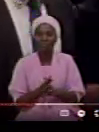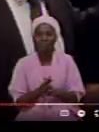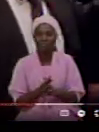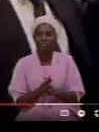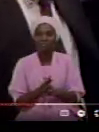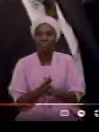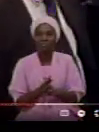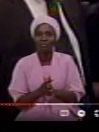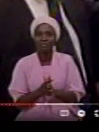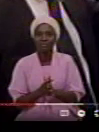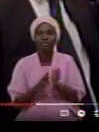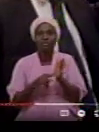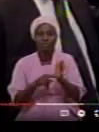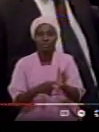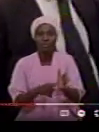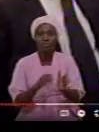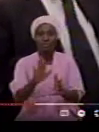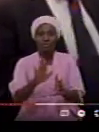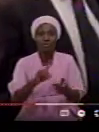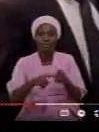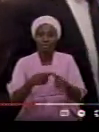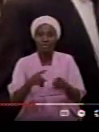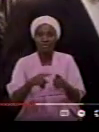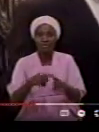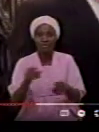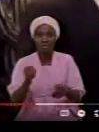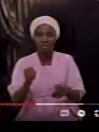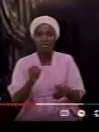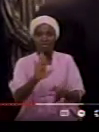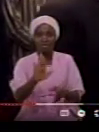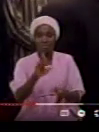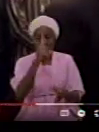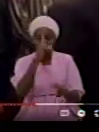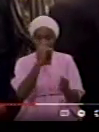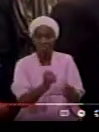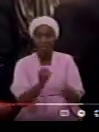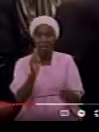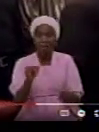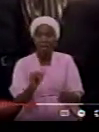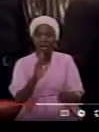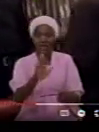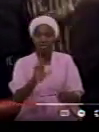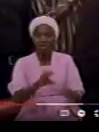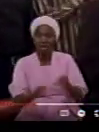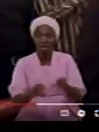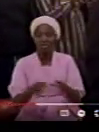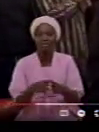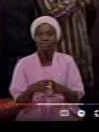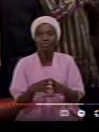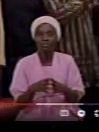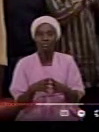Show your friends your faith by your action.